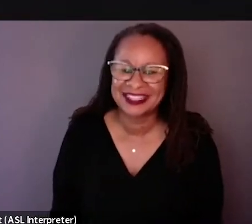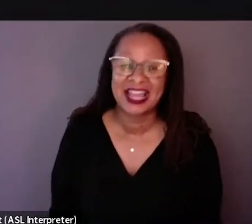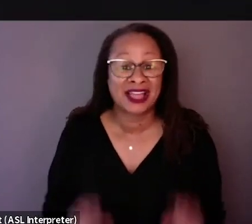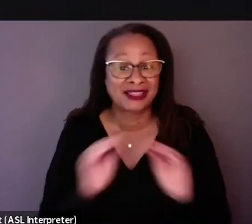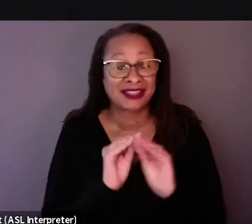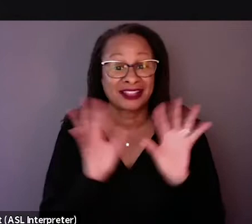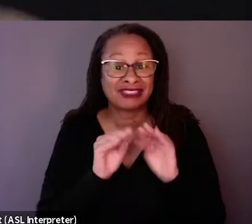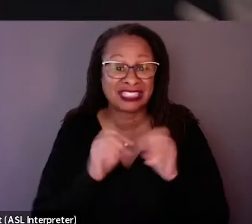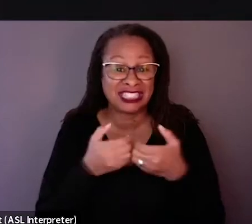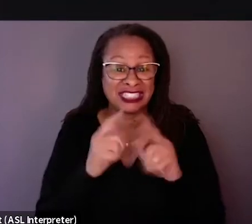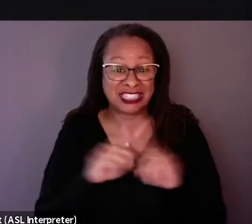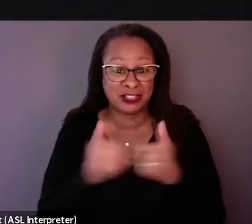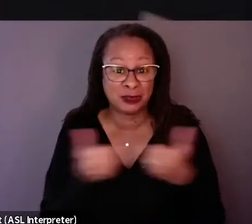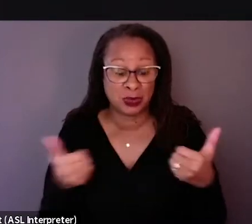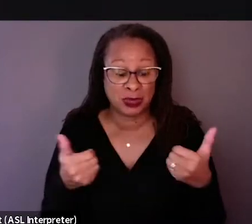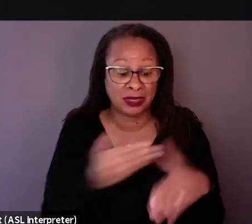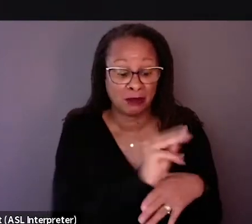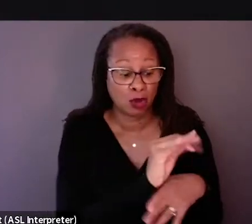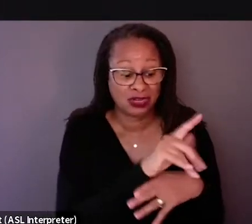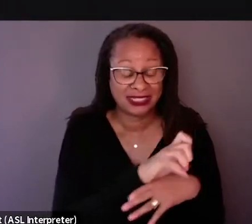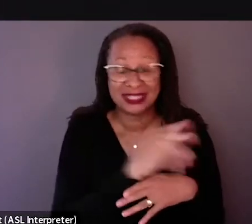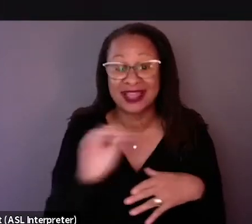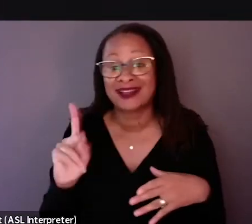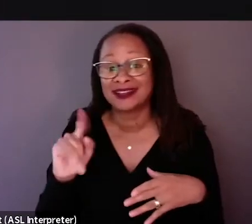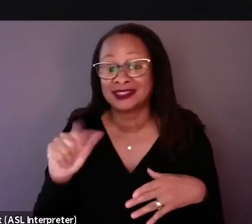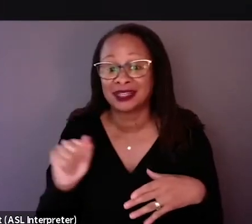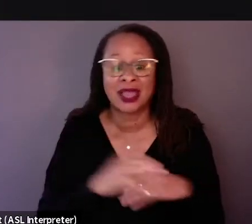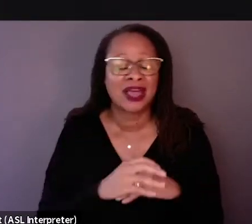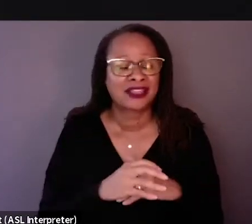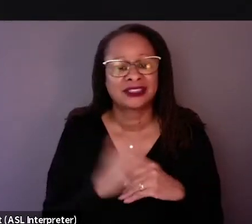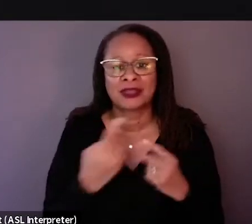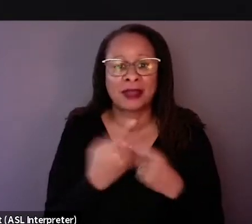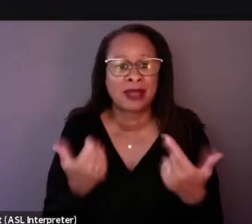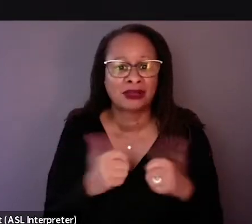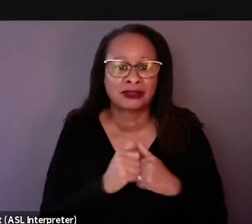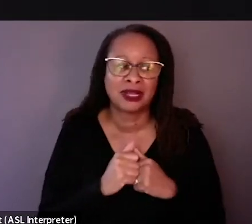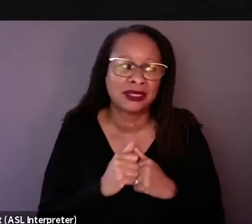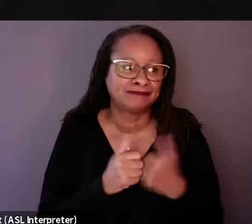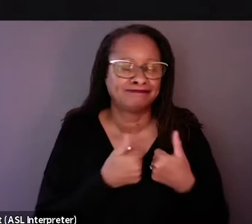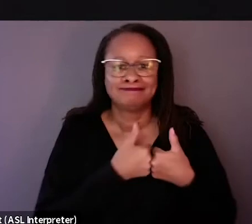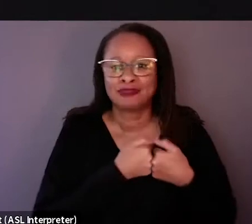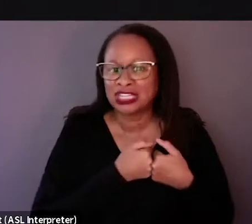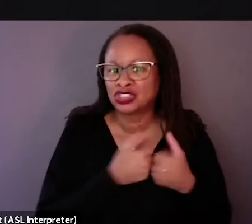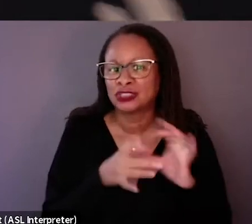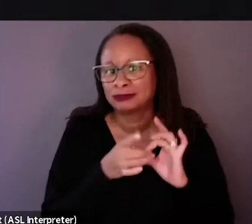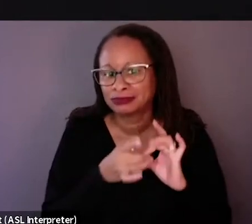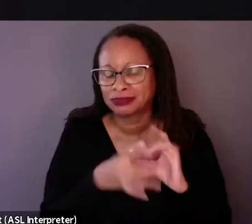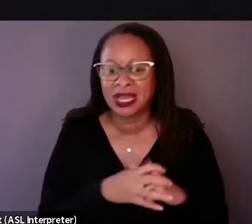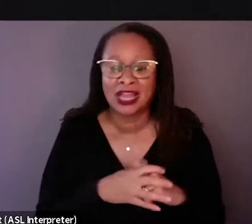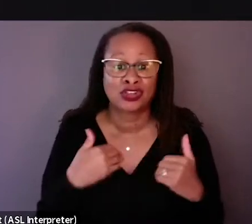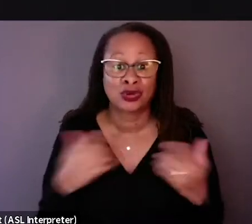and Katia, you know, there's something in a love affair where you enter into a place of oneness, of togetherness, but there's also the importance